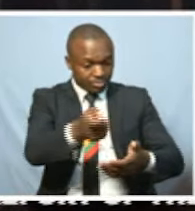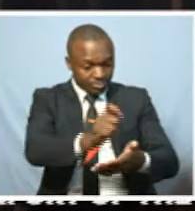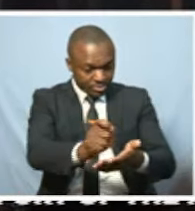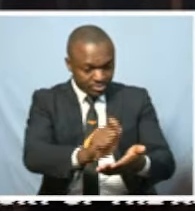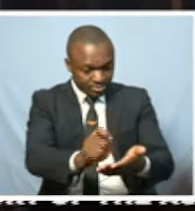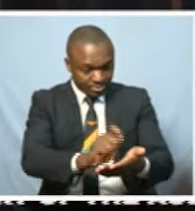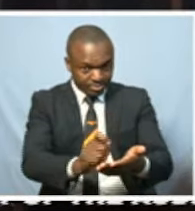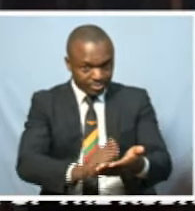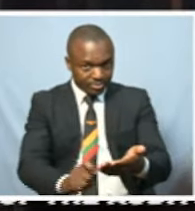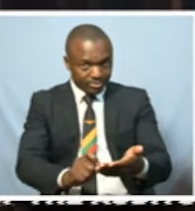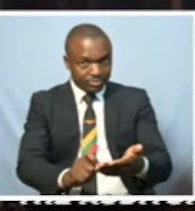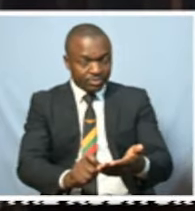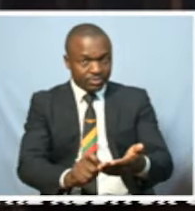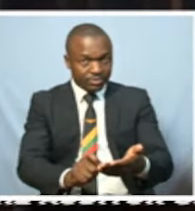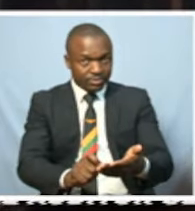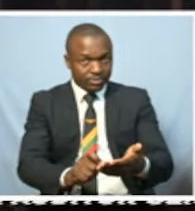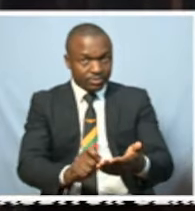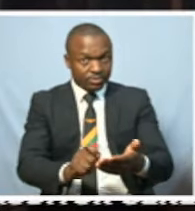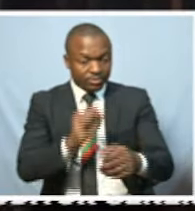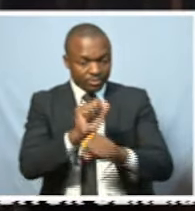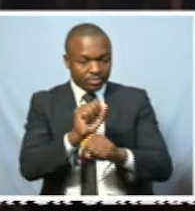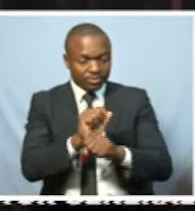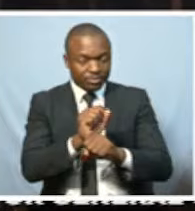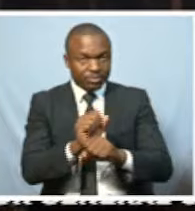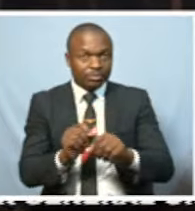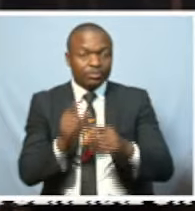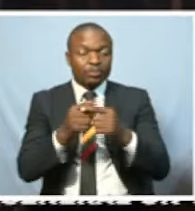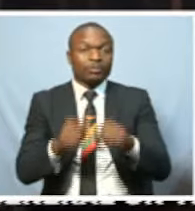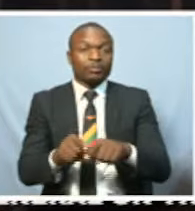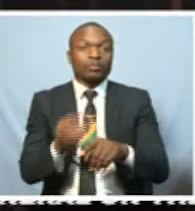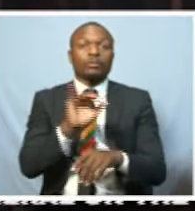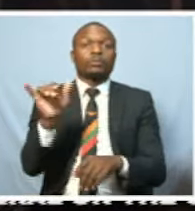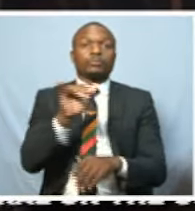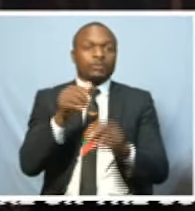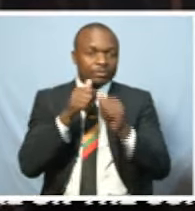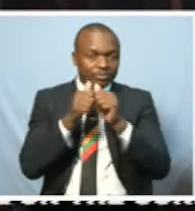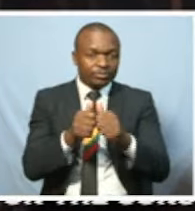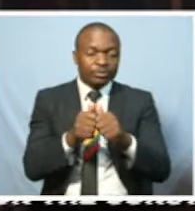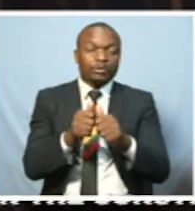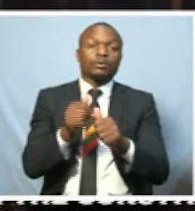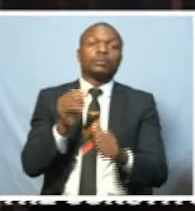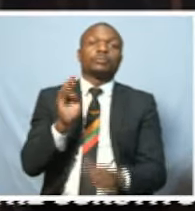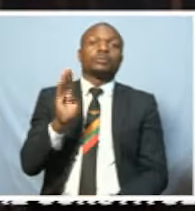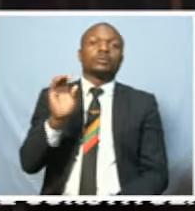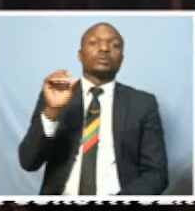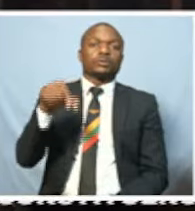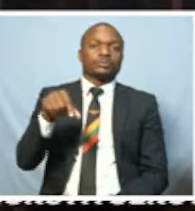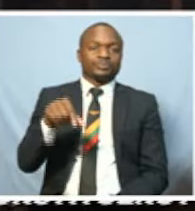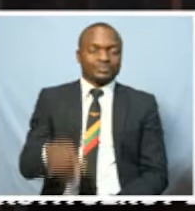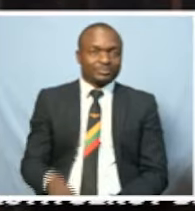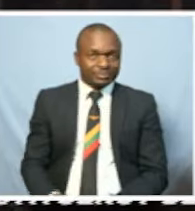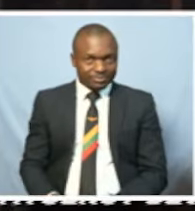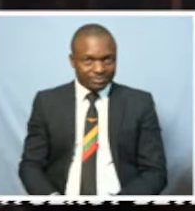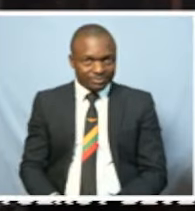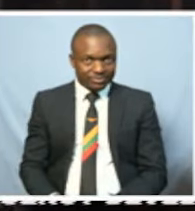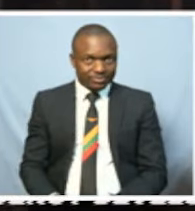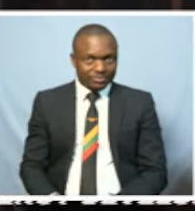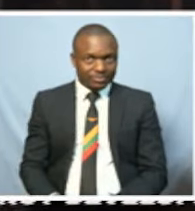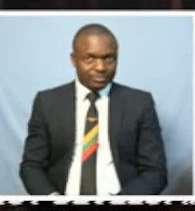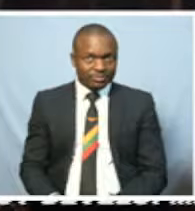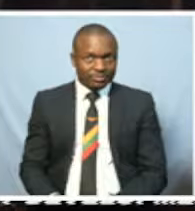works that has been done is to standard according to the specifications in the document. Even the